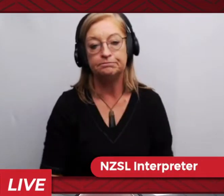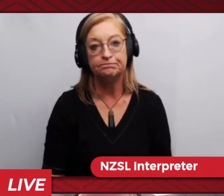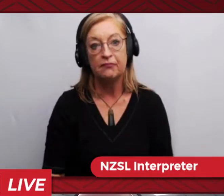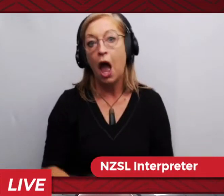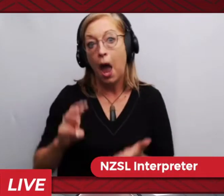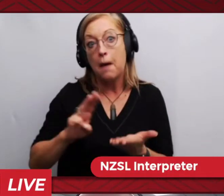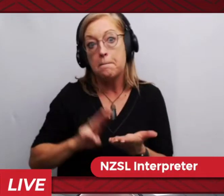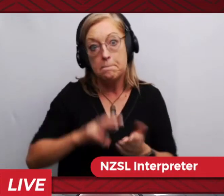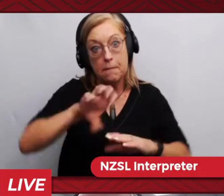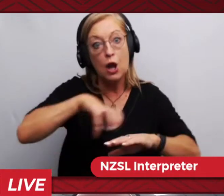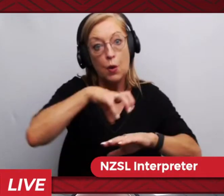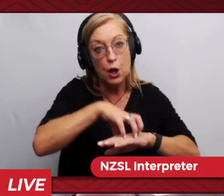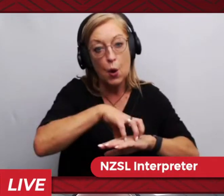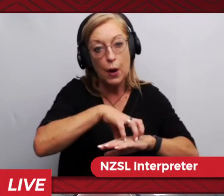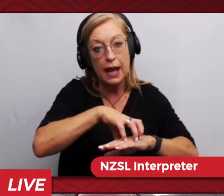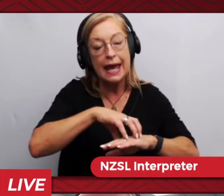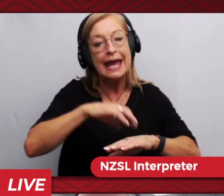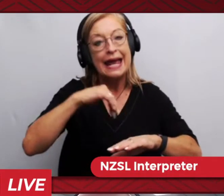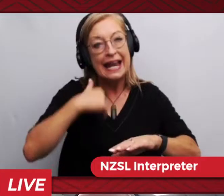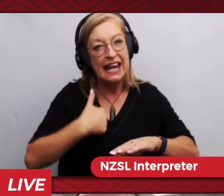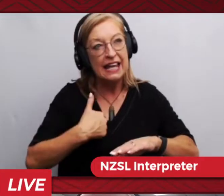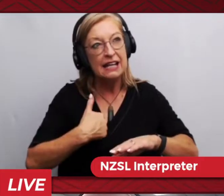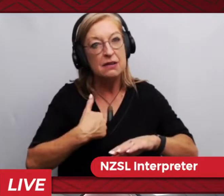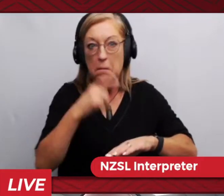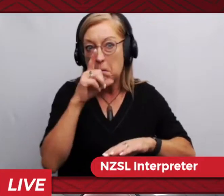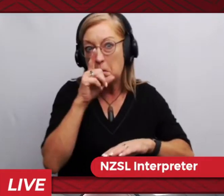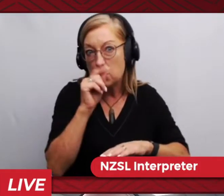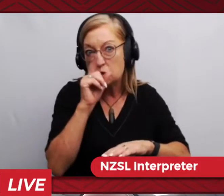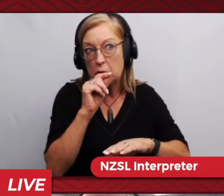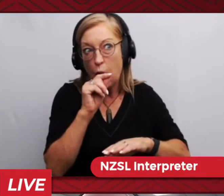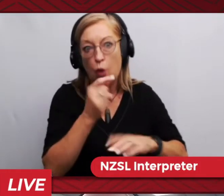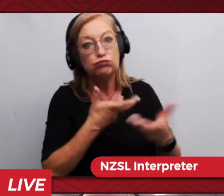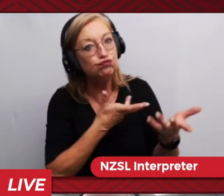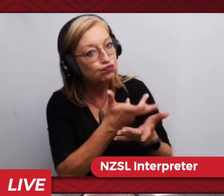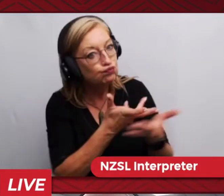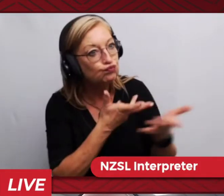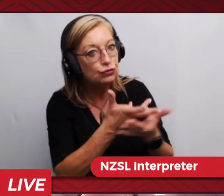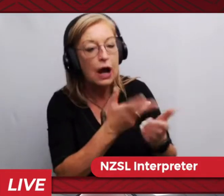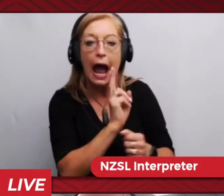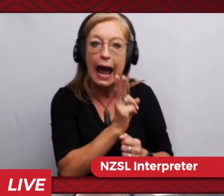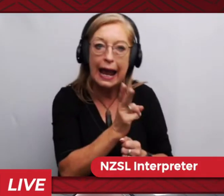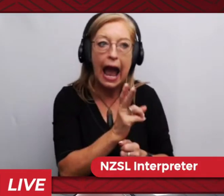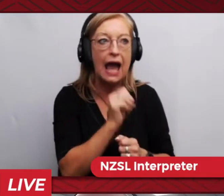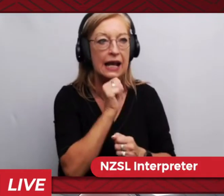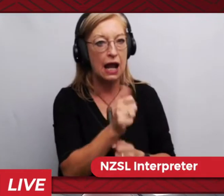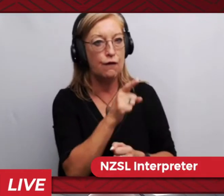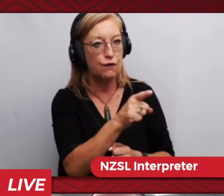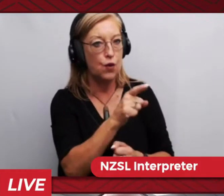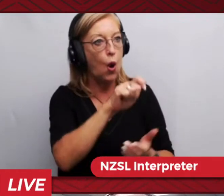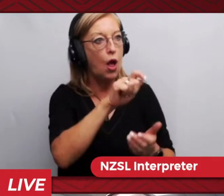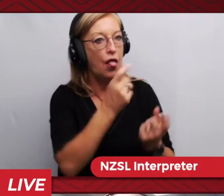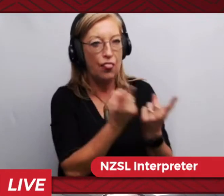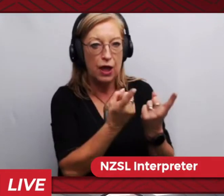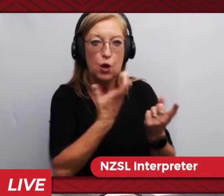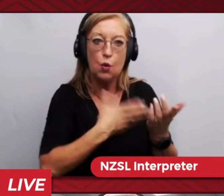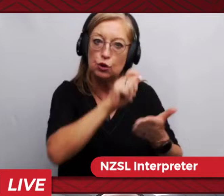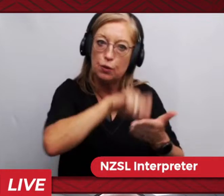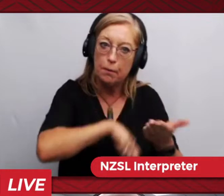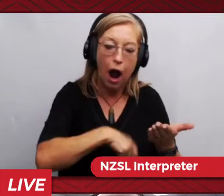Manawanui may need to have further conversations with you if it appears that your purchase does not align with either your funding plan,